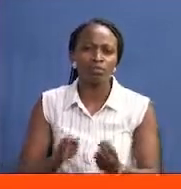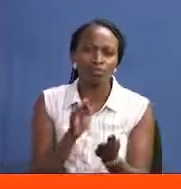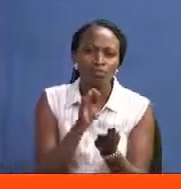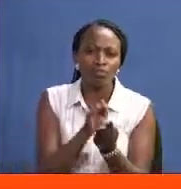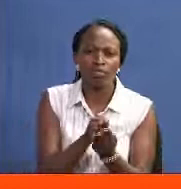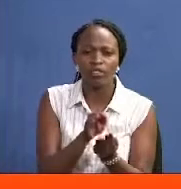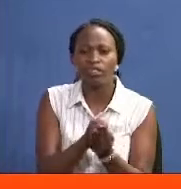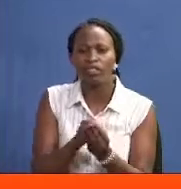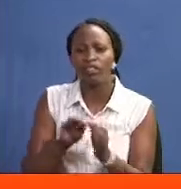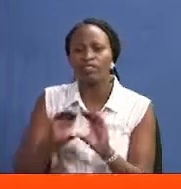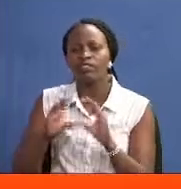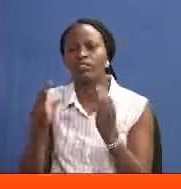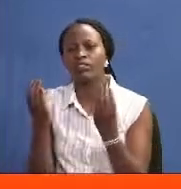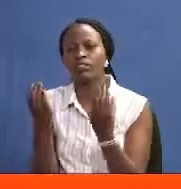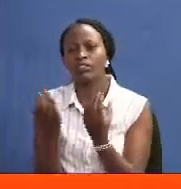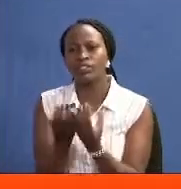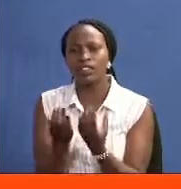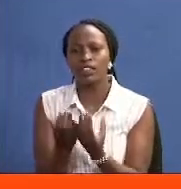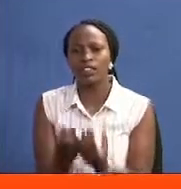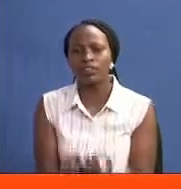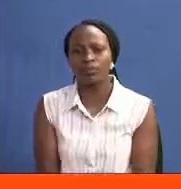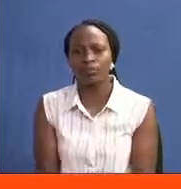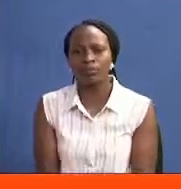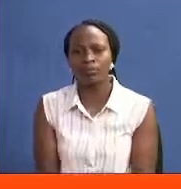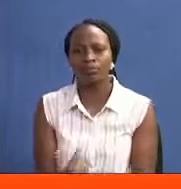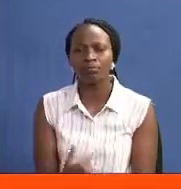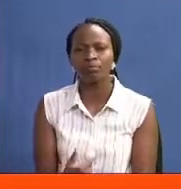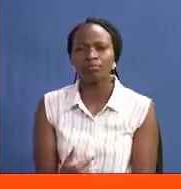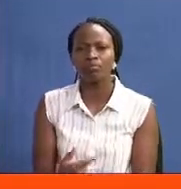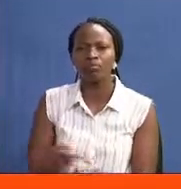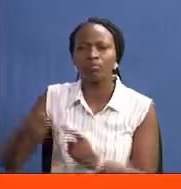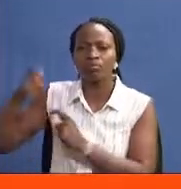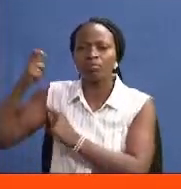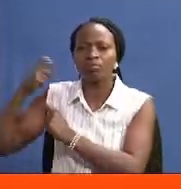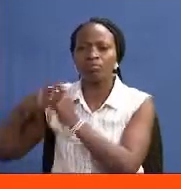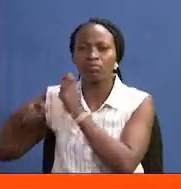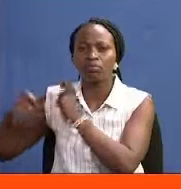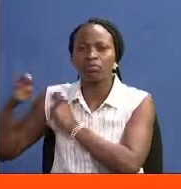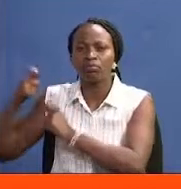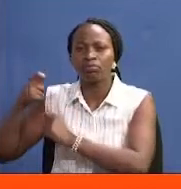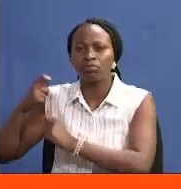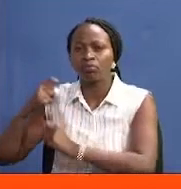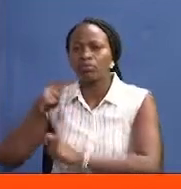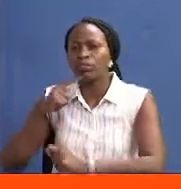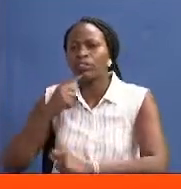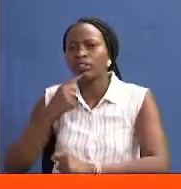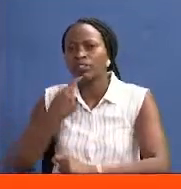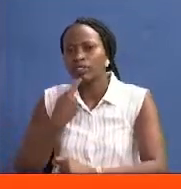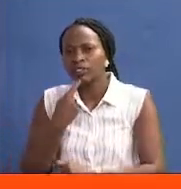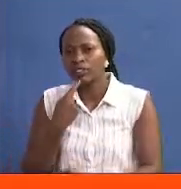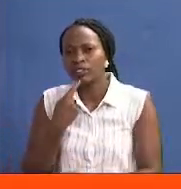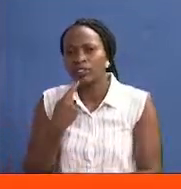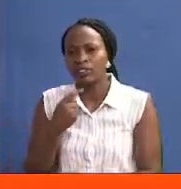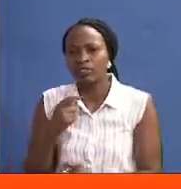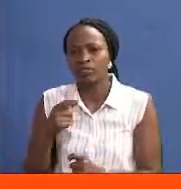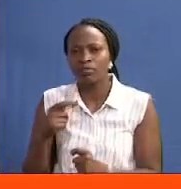because whatever was considered the traditional way of, for example, the Maasai or whoever else,